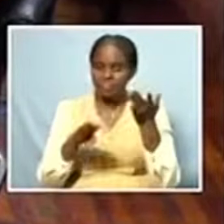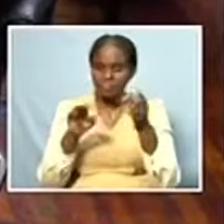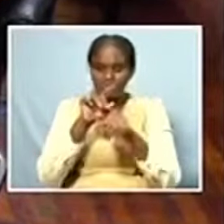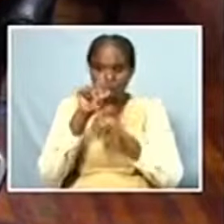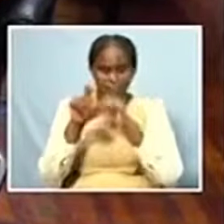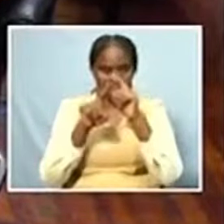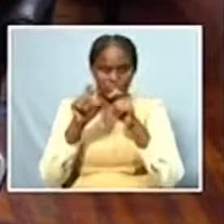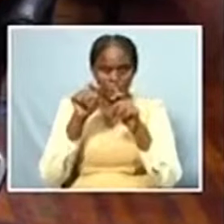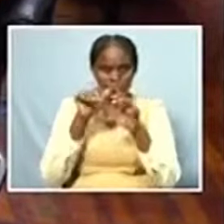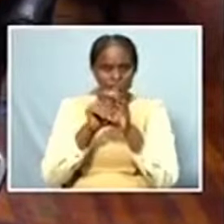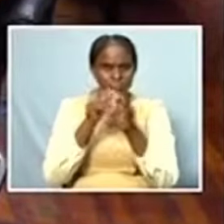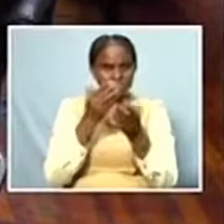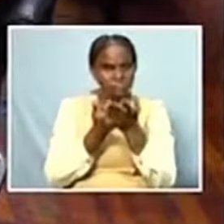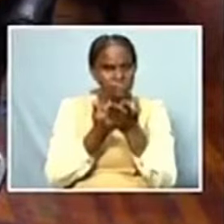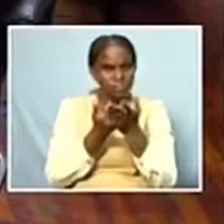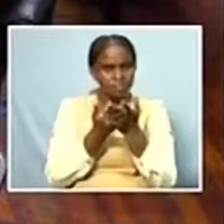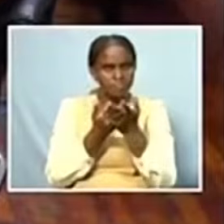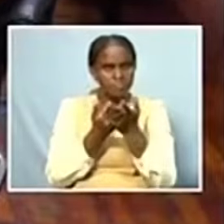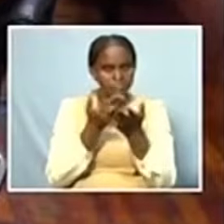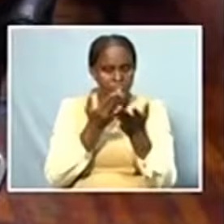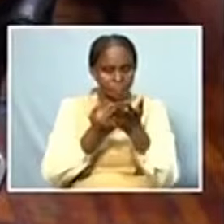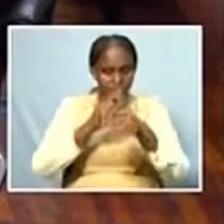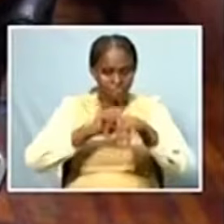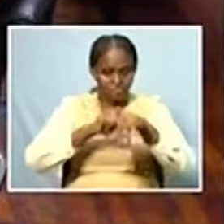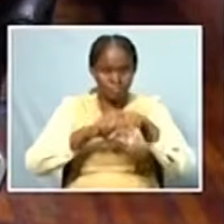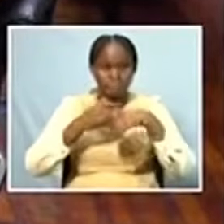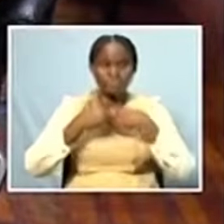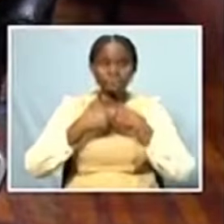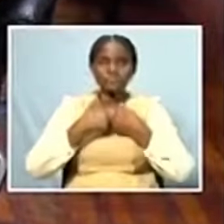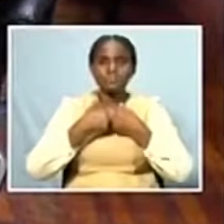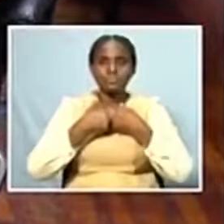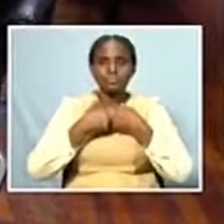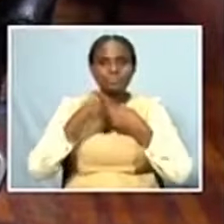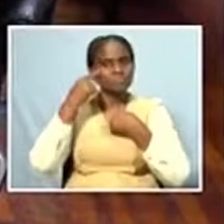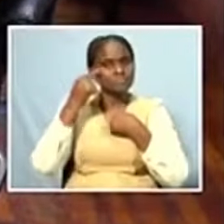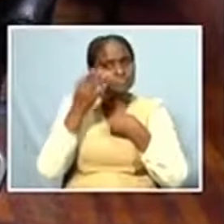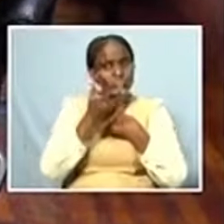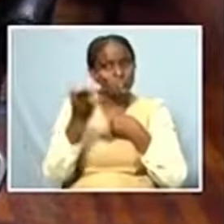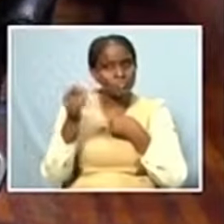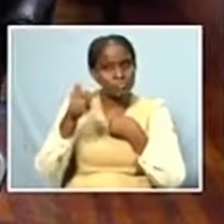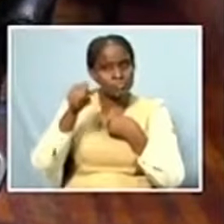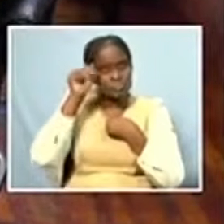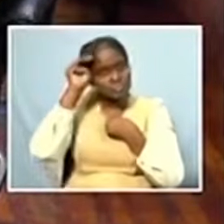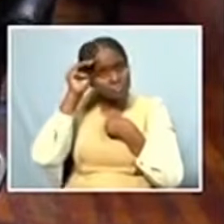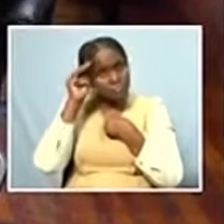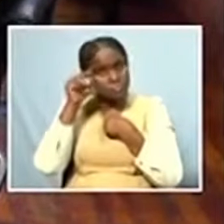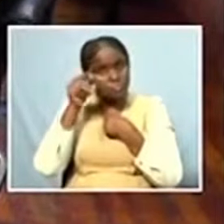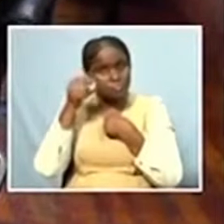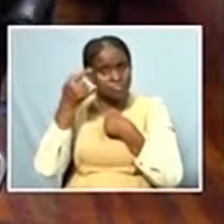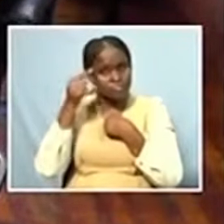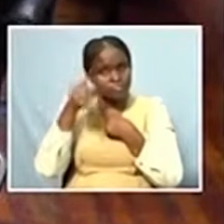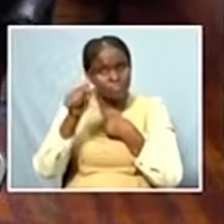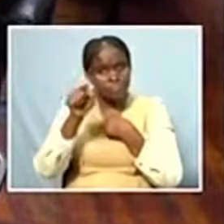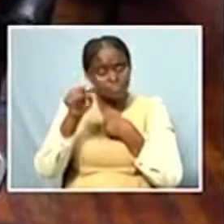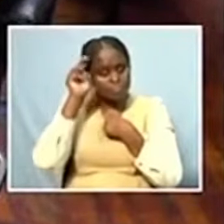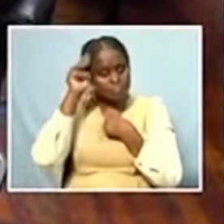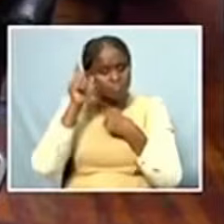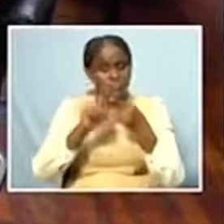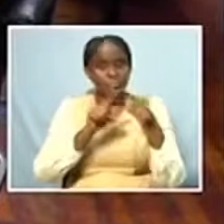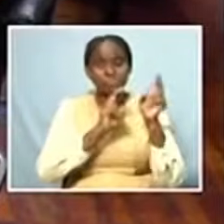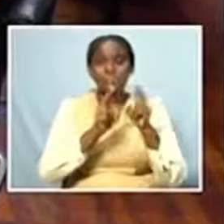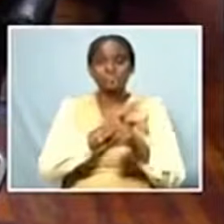on the time it has taken for the ministry to